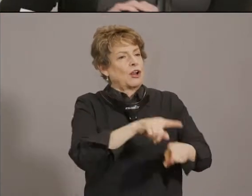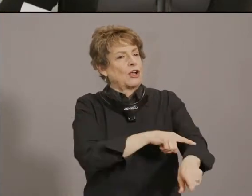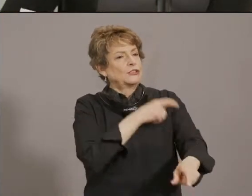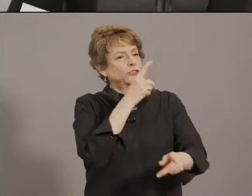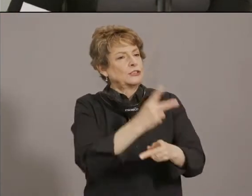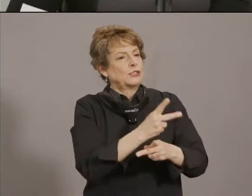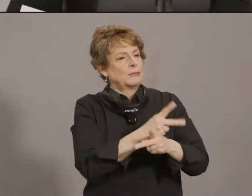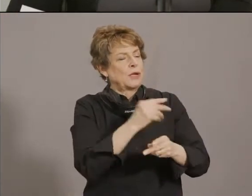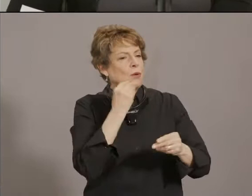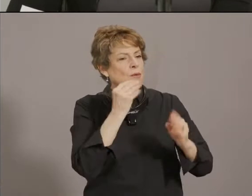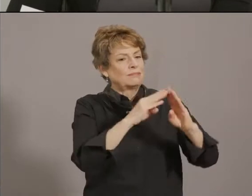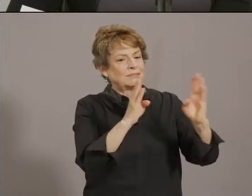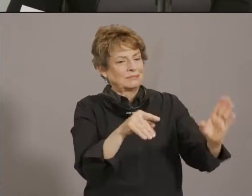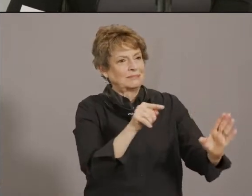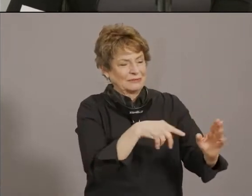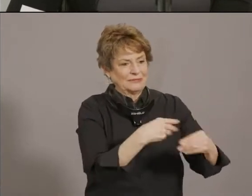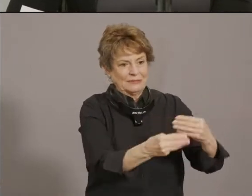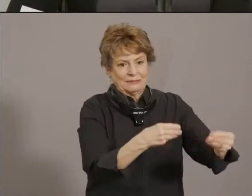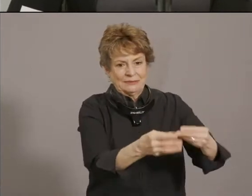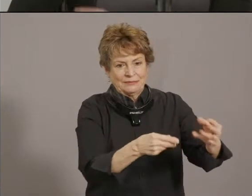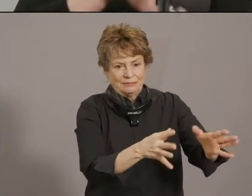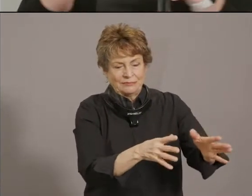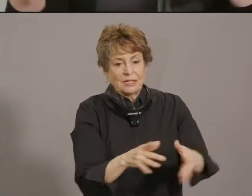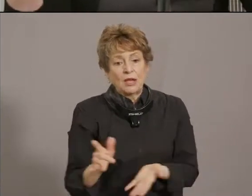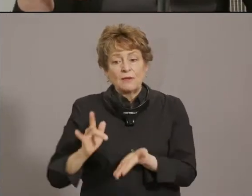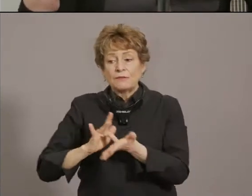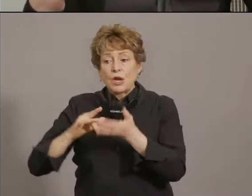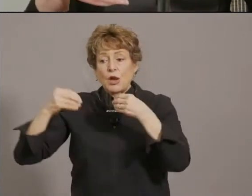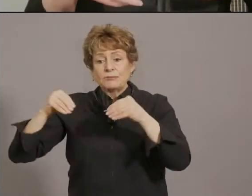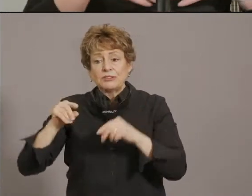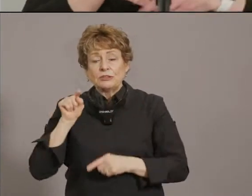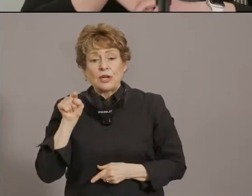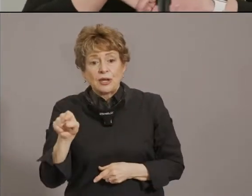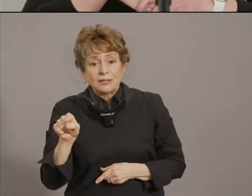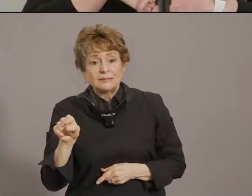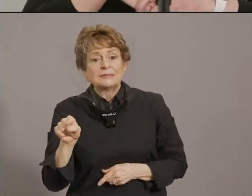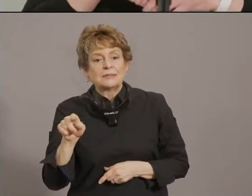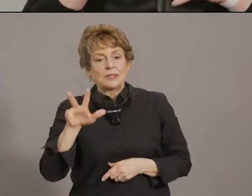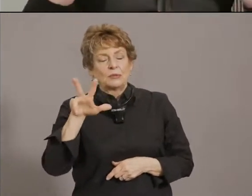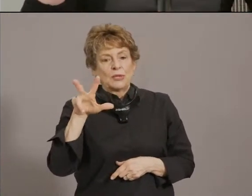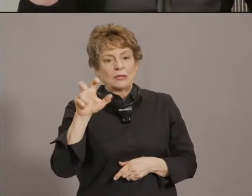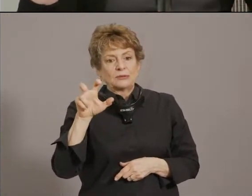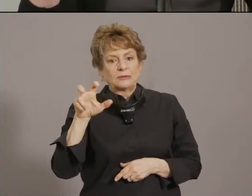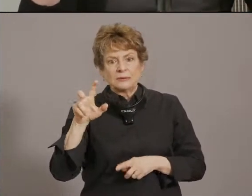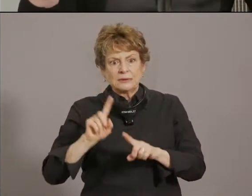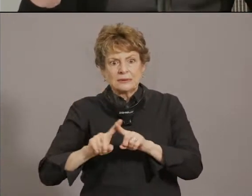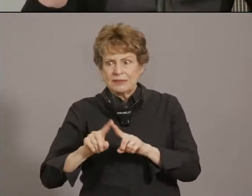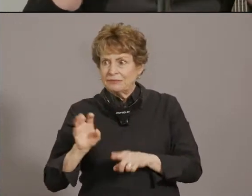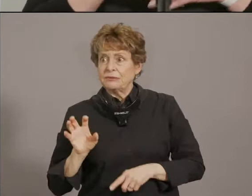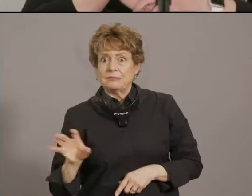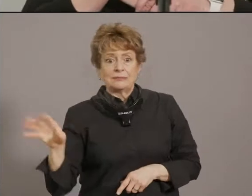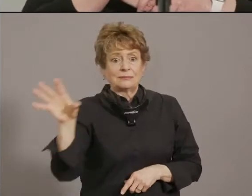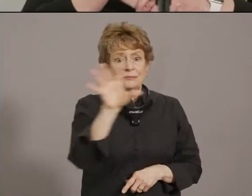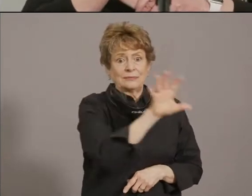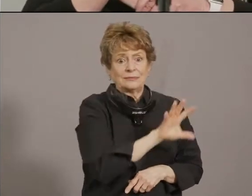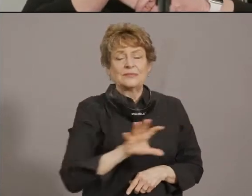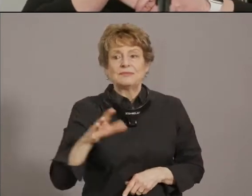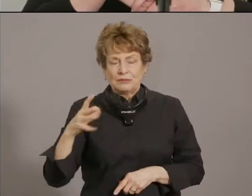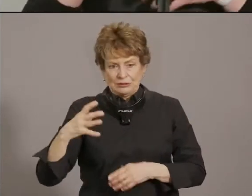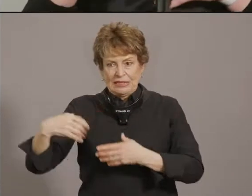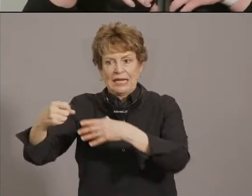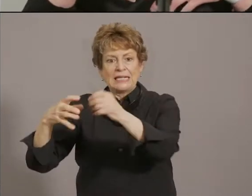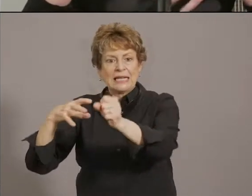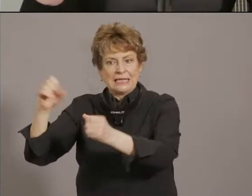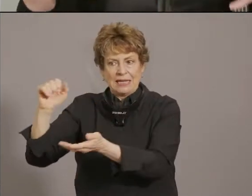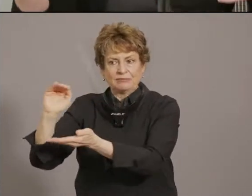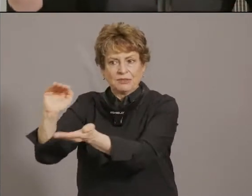that received vaccine as of last week. Some of them received relatively small doses of about 100 doses per